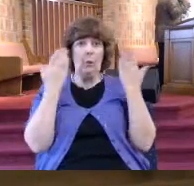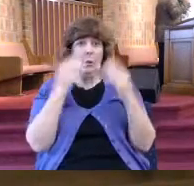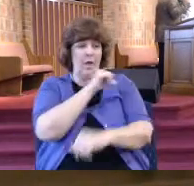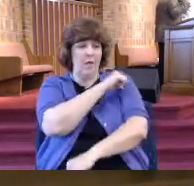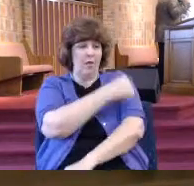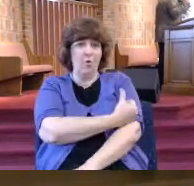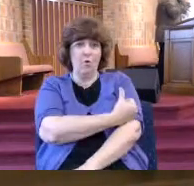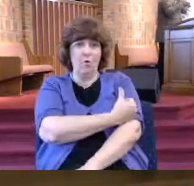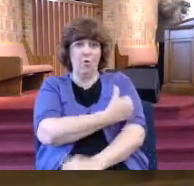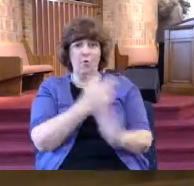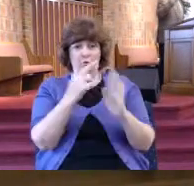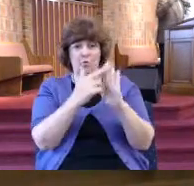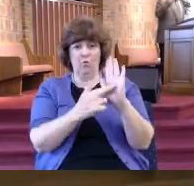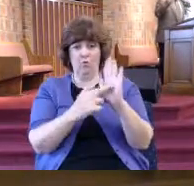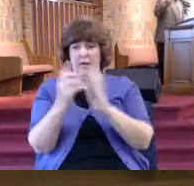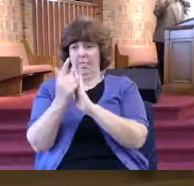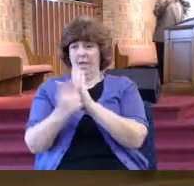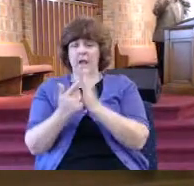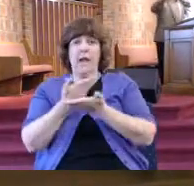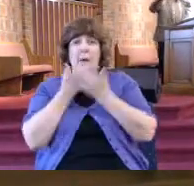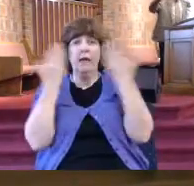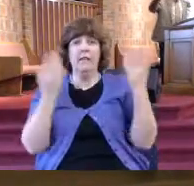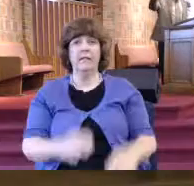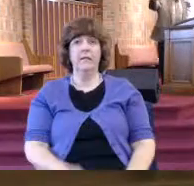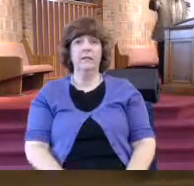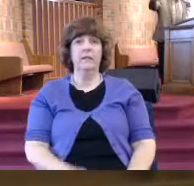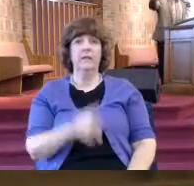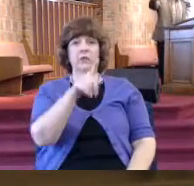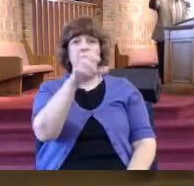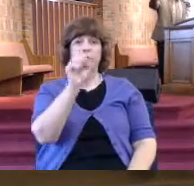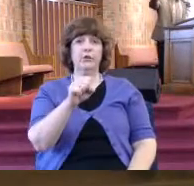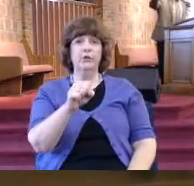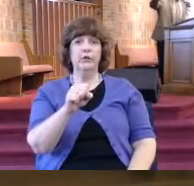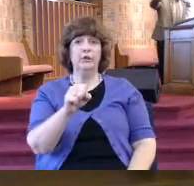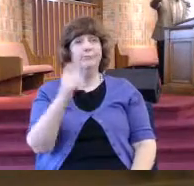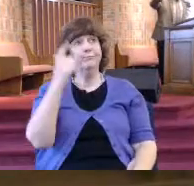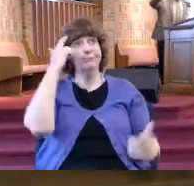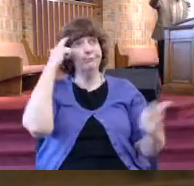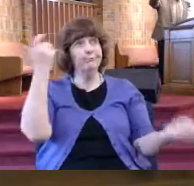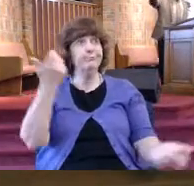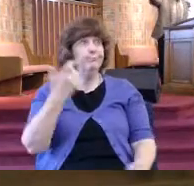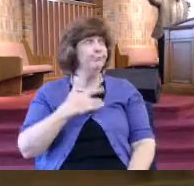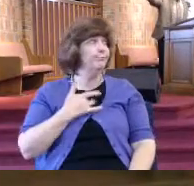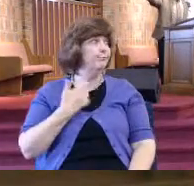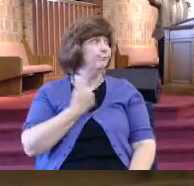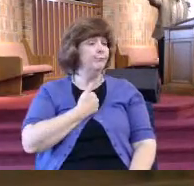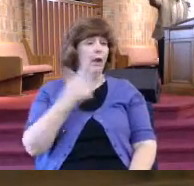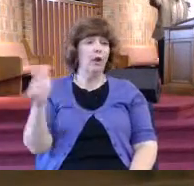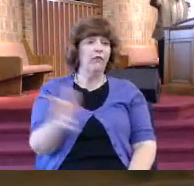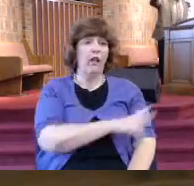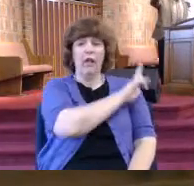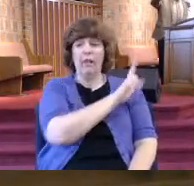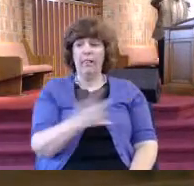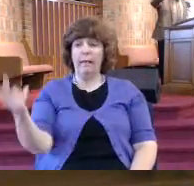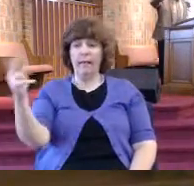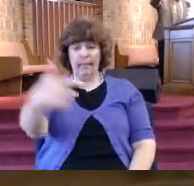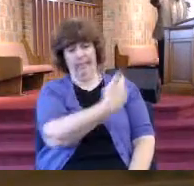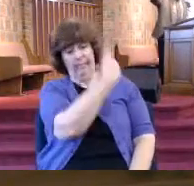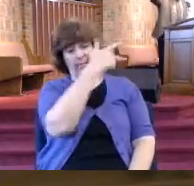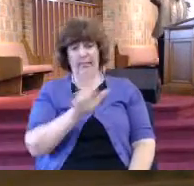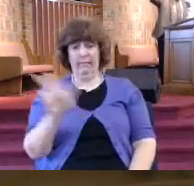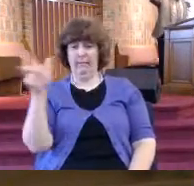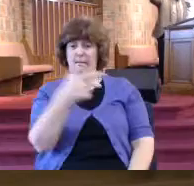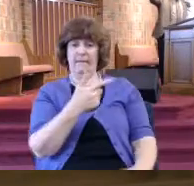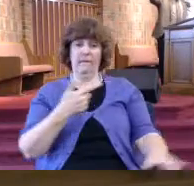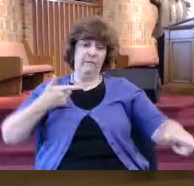there. If you could drive anywhere you wanted, on any side of the road, at any